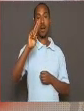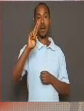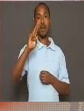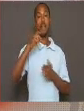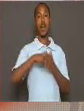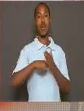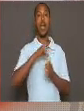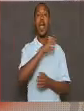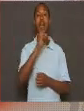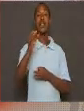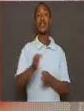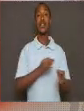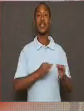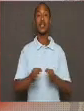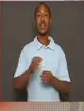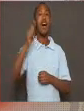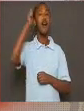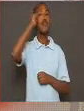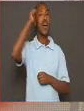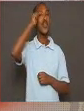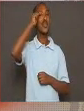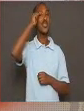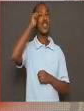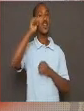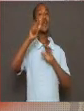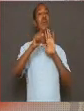and state Avogadro's principle.